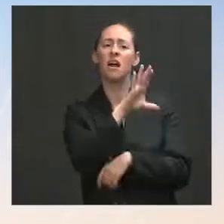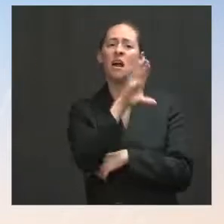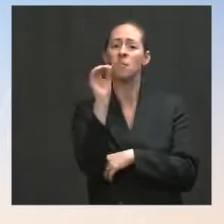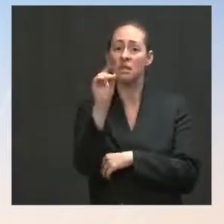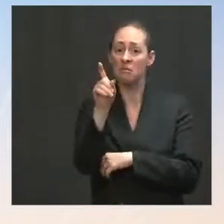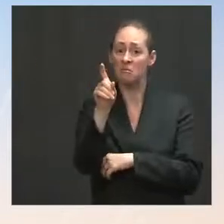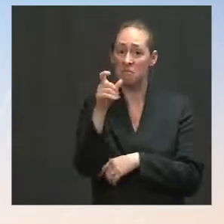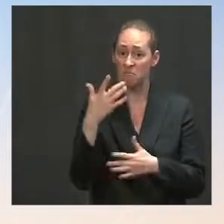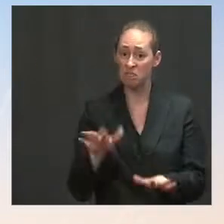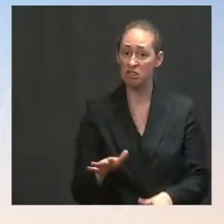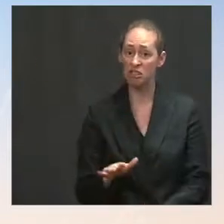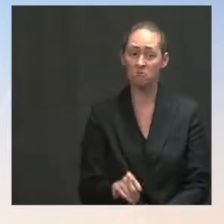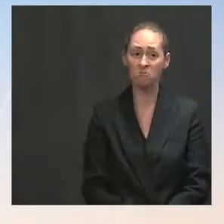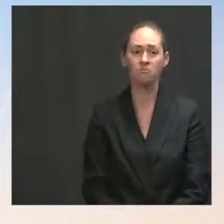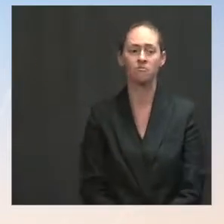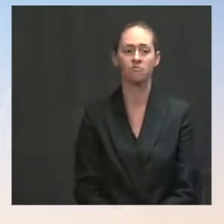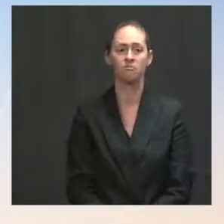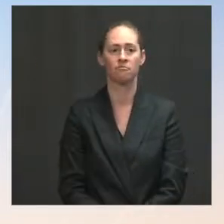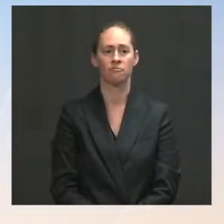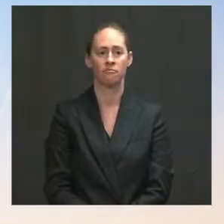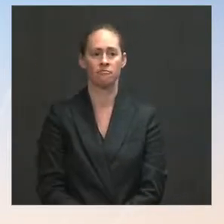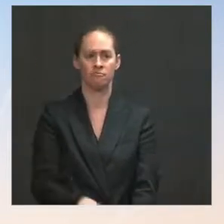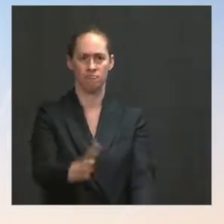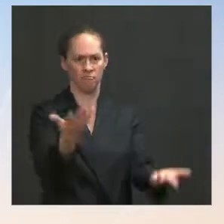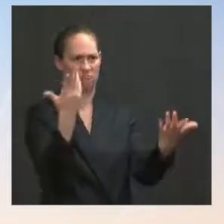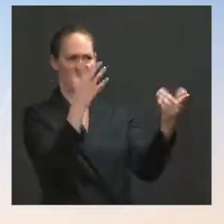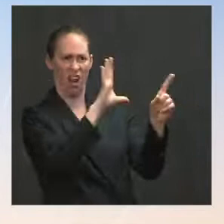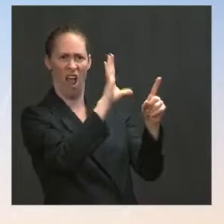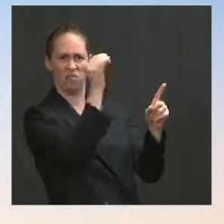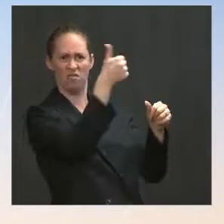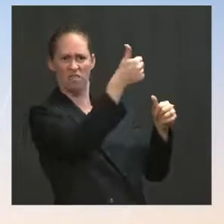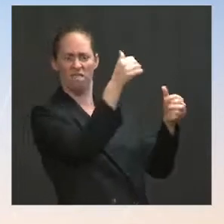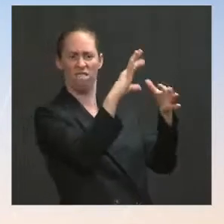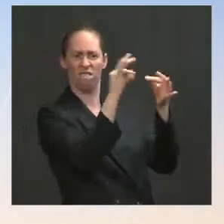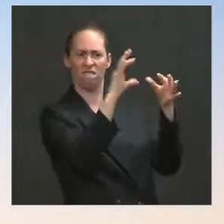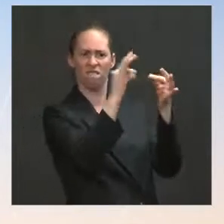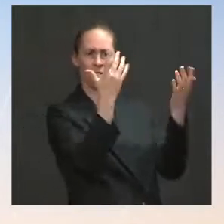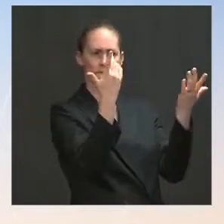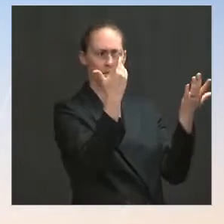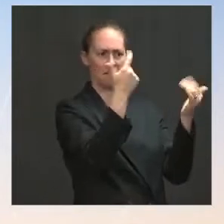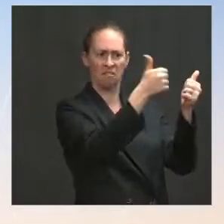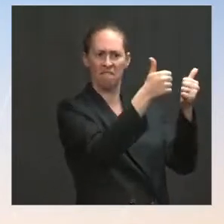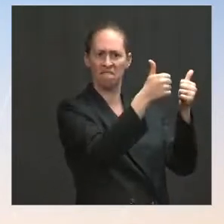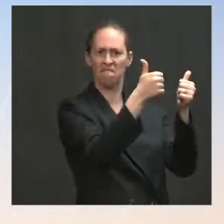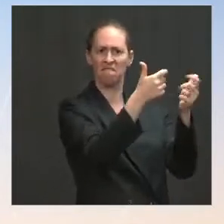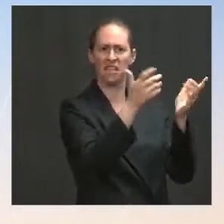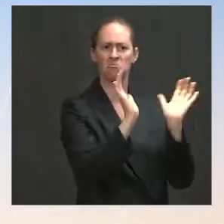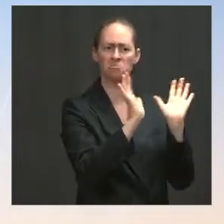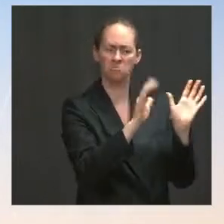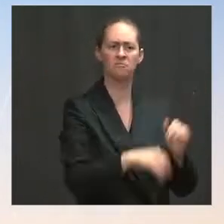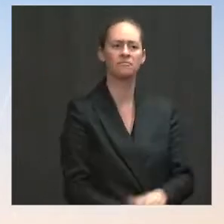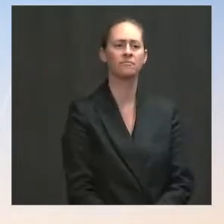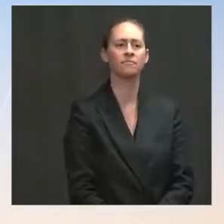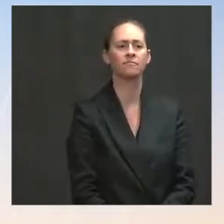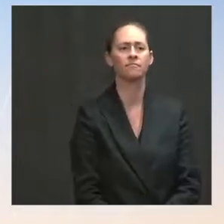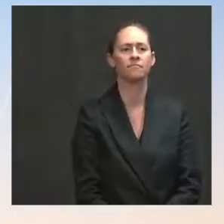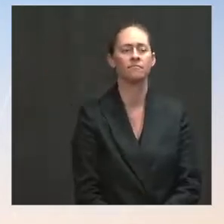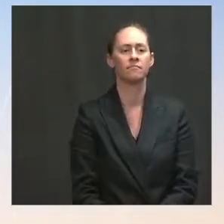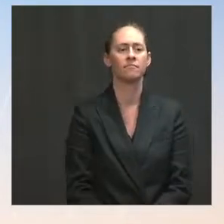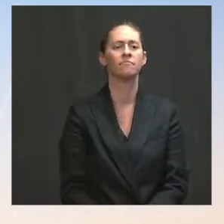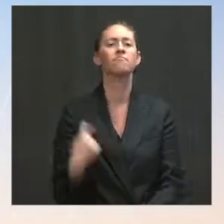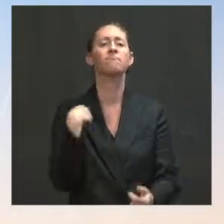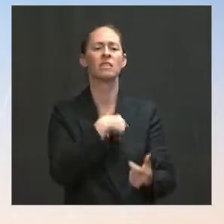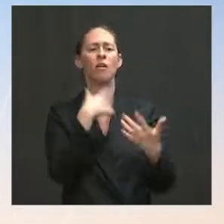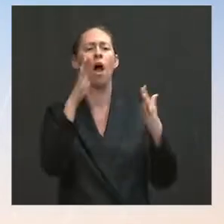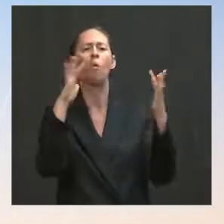any information publicly about what they're assessing. We are in touch with leaders of these companies regularly. We do look at our own data. We